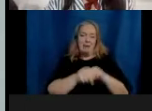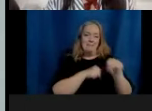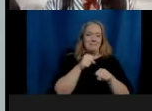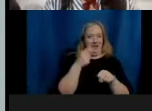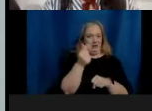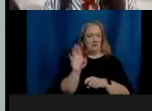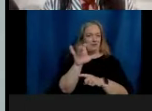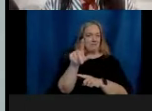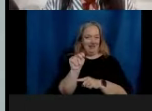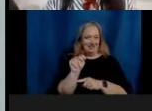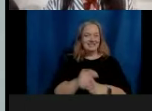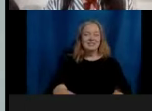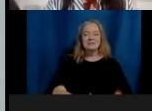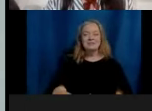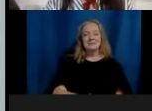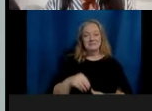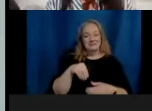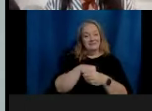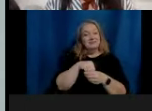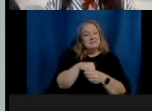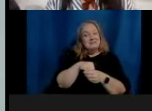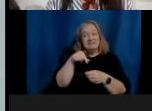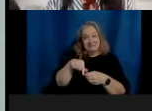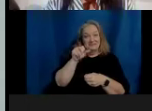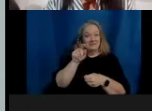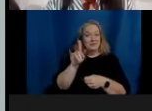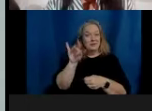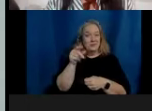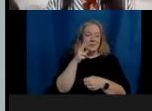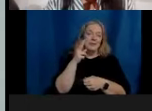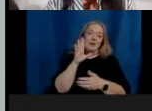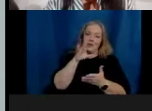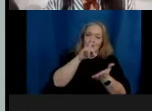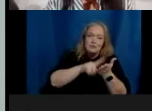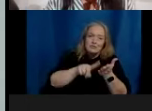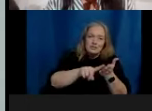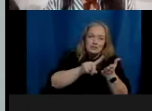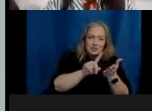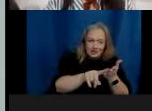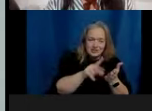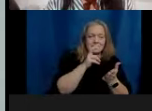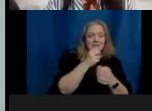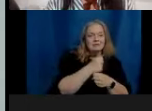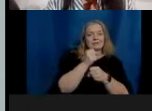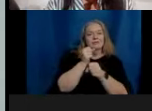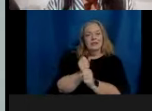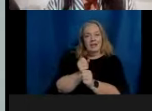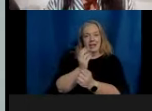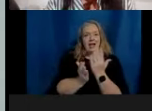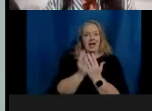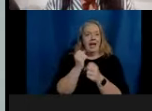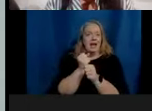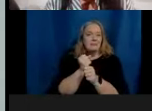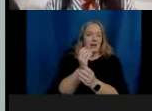green belt. Inside the studio, she's been taking her research findings and creating on handmade paper